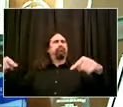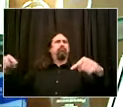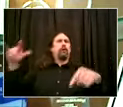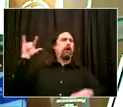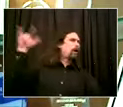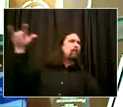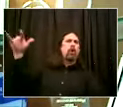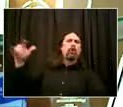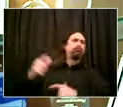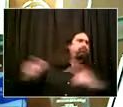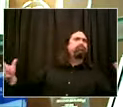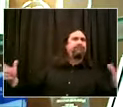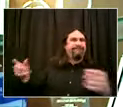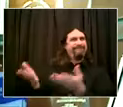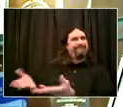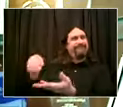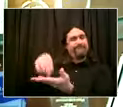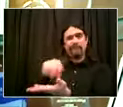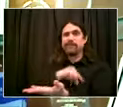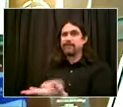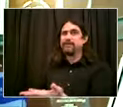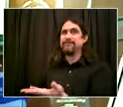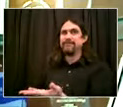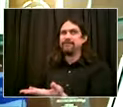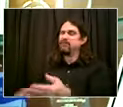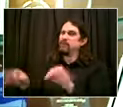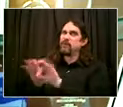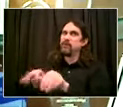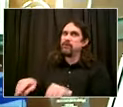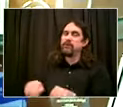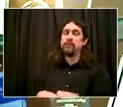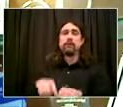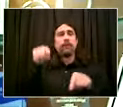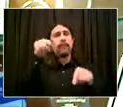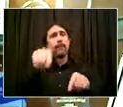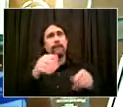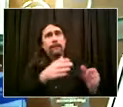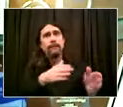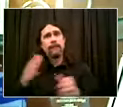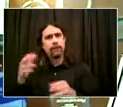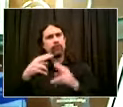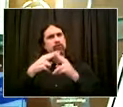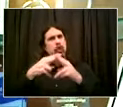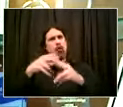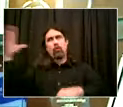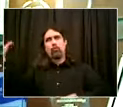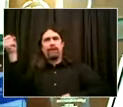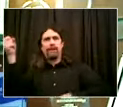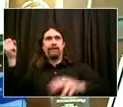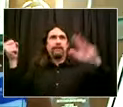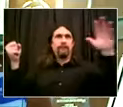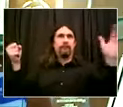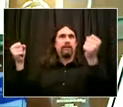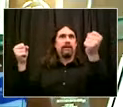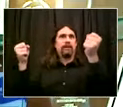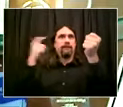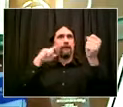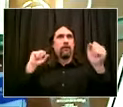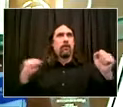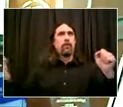city. This is a win for our economy as well, securing 20,000 jobs with 10,000 of them being